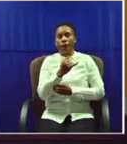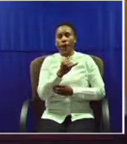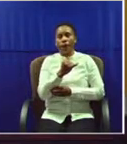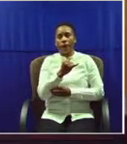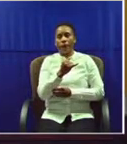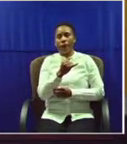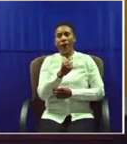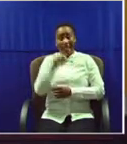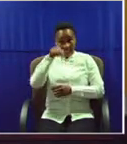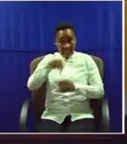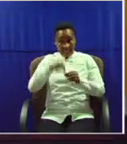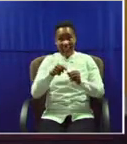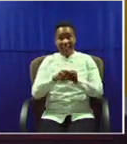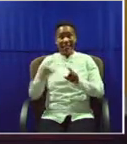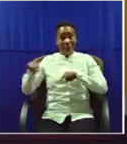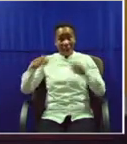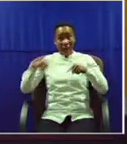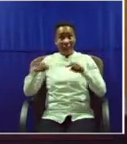this debate.